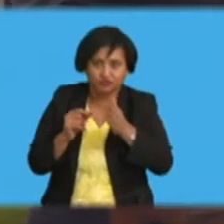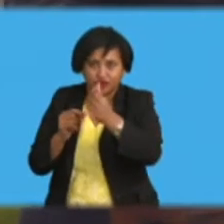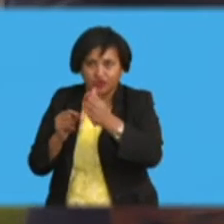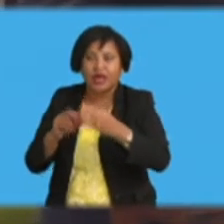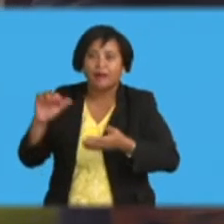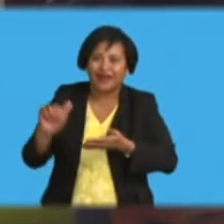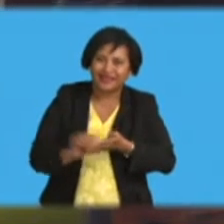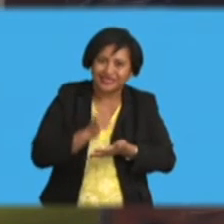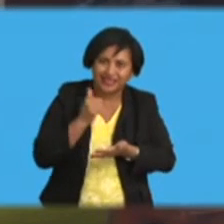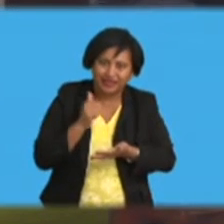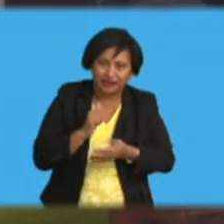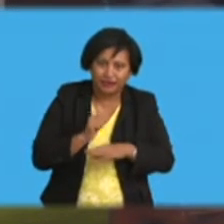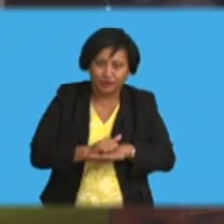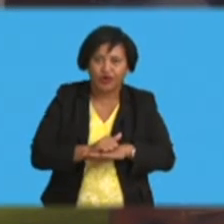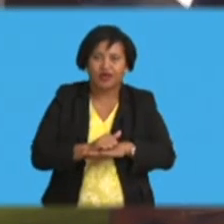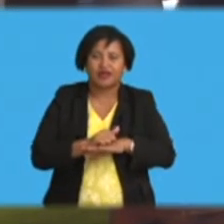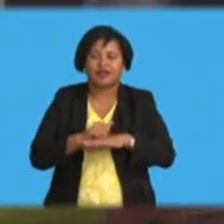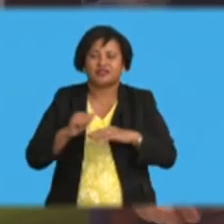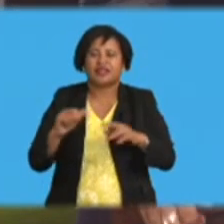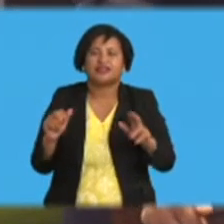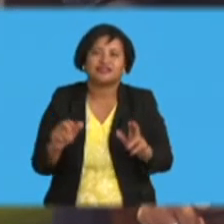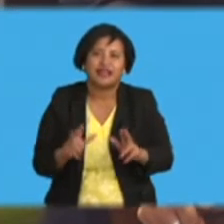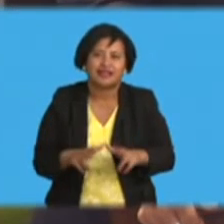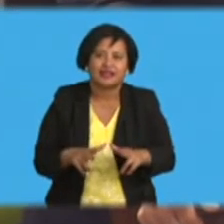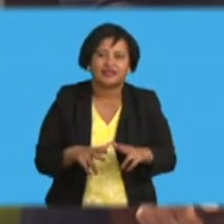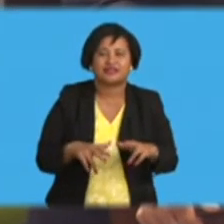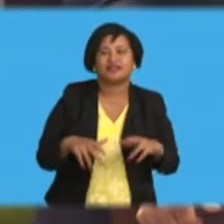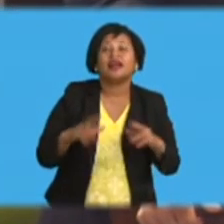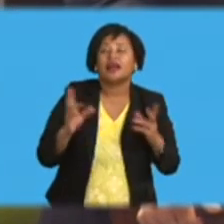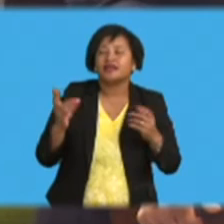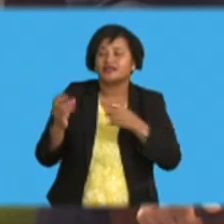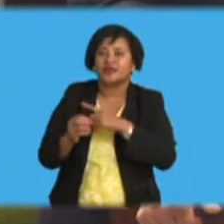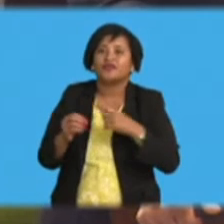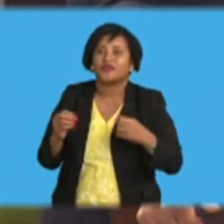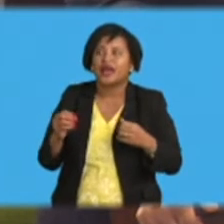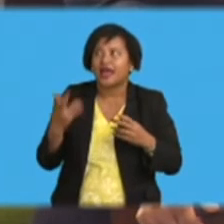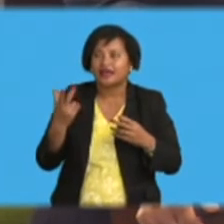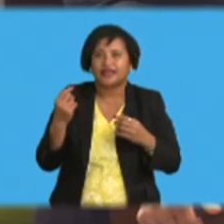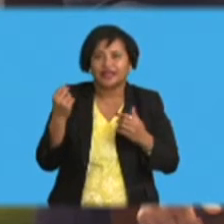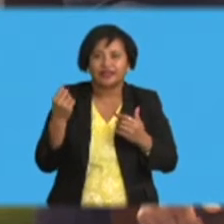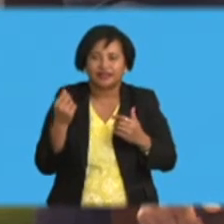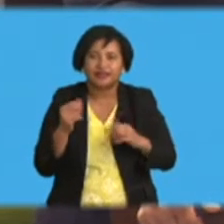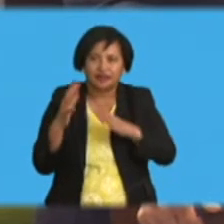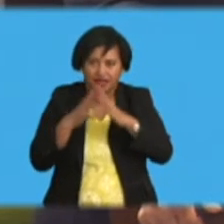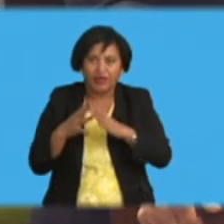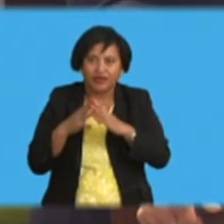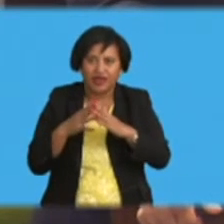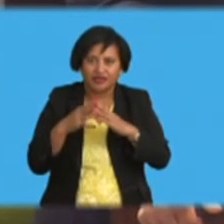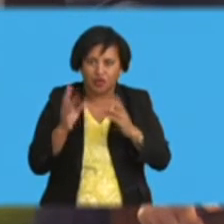San Francisco. Madam Speaker, the first A330-200 series aircraft, which kick-started the entire